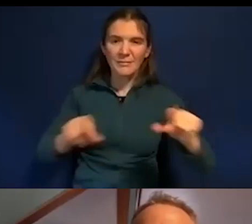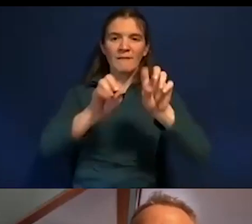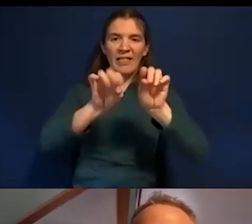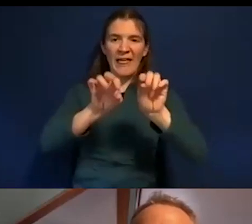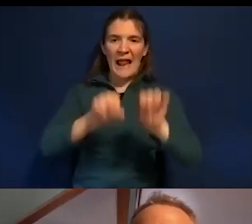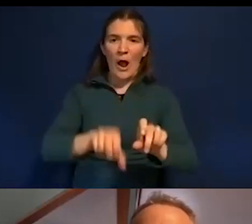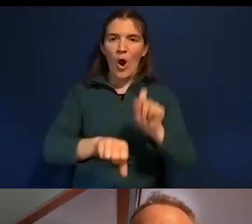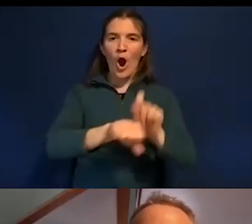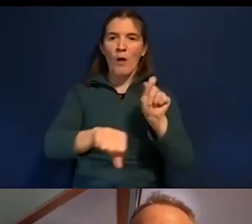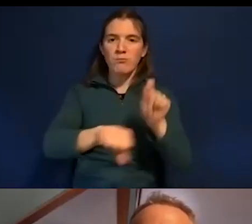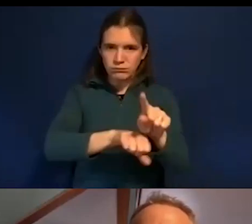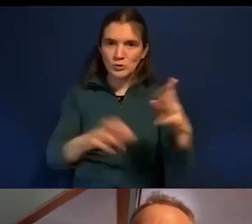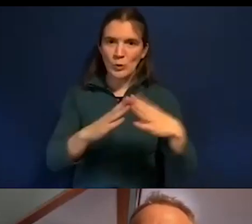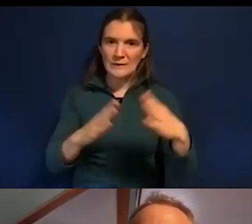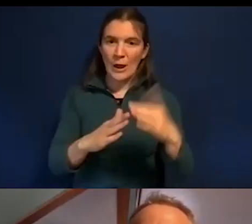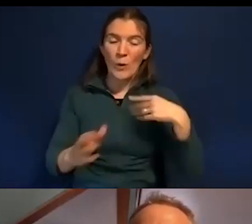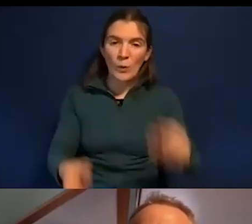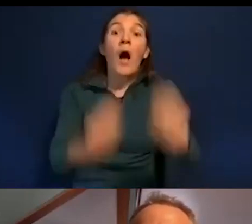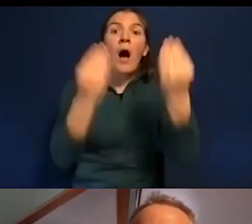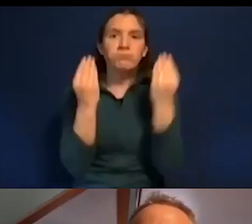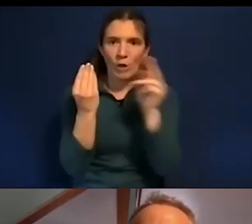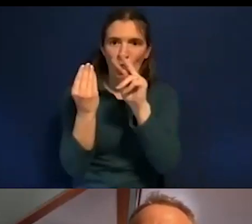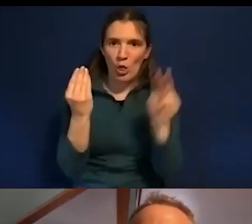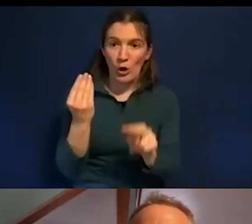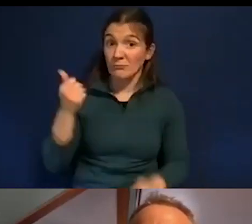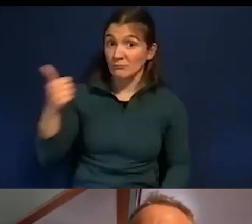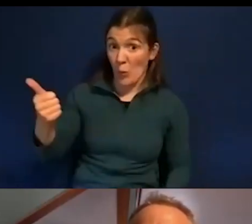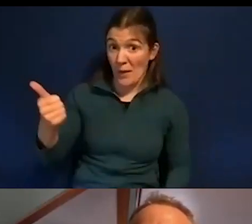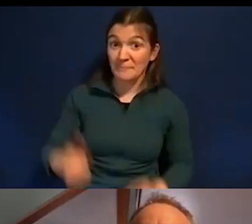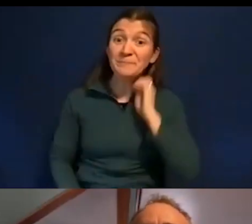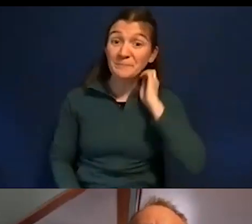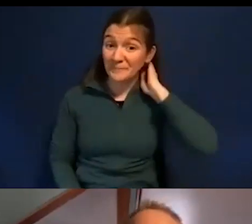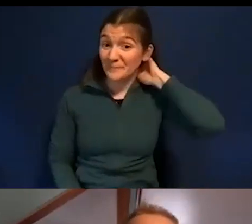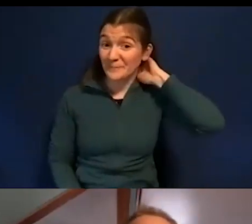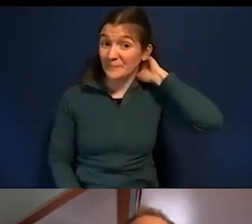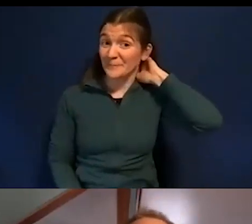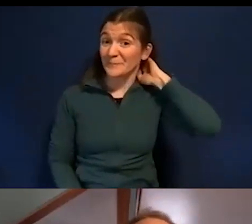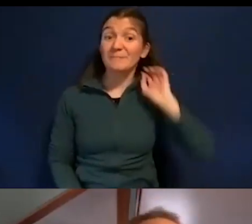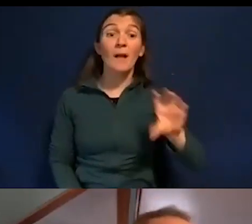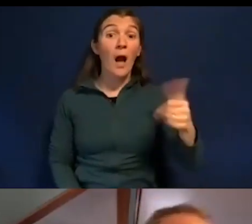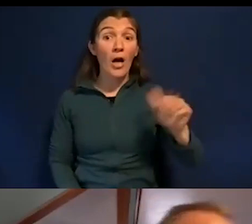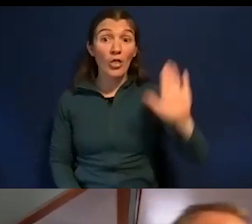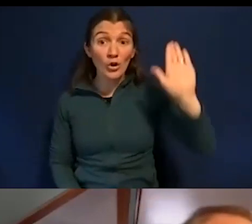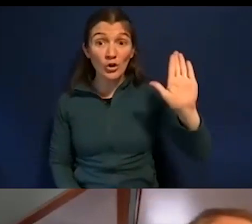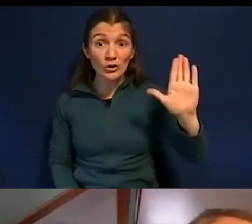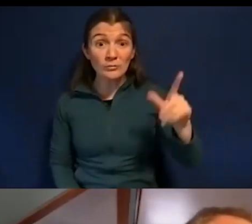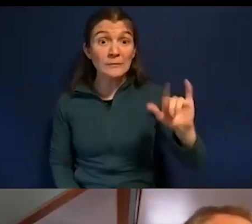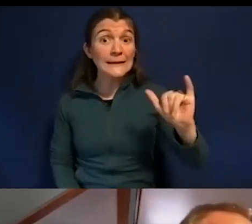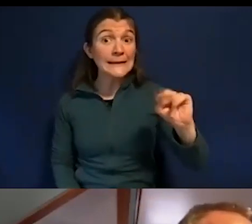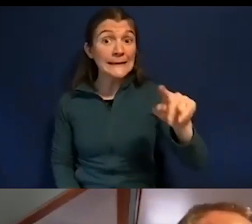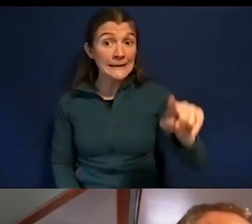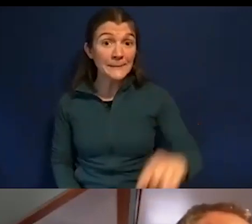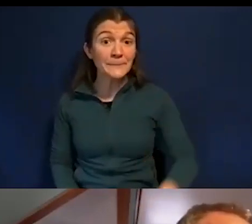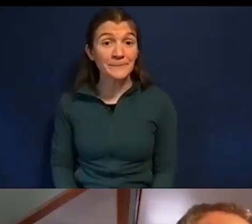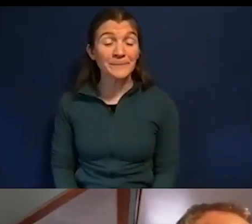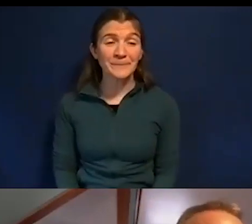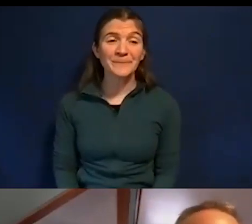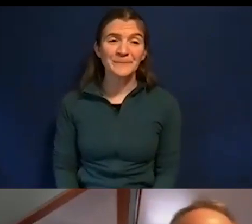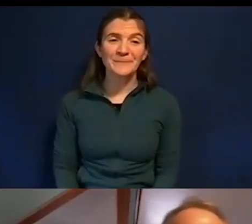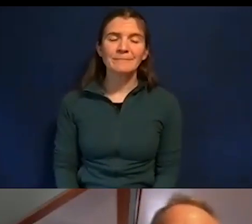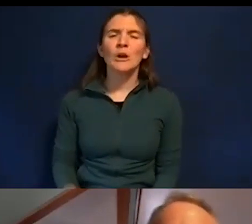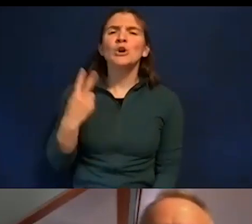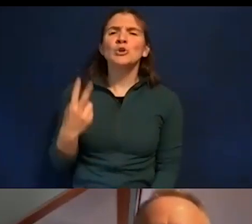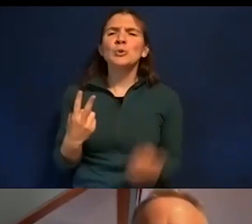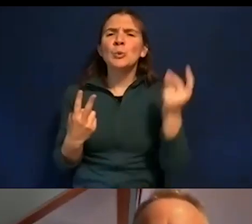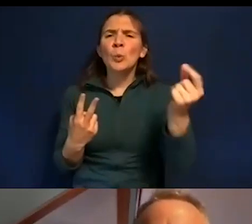Something to work on. Yeah. Wow. All right. Other select board comments. Ian? Yeah, two really